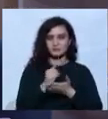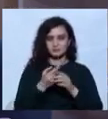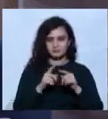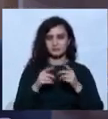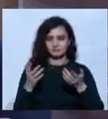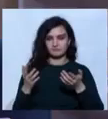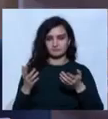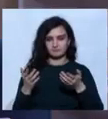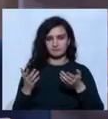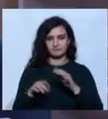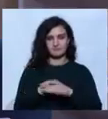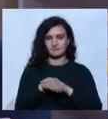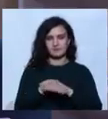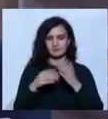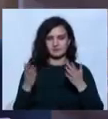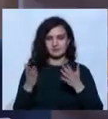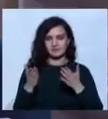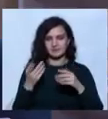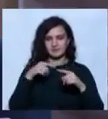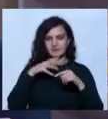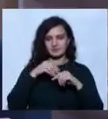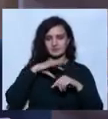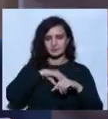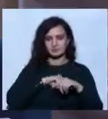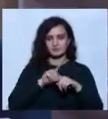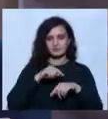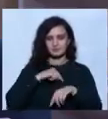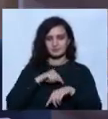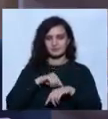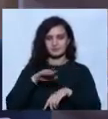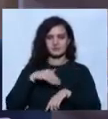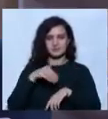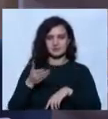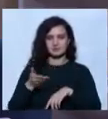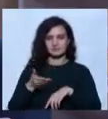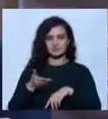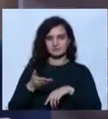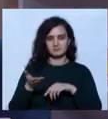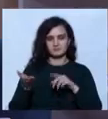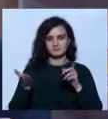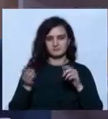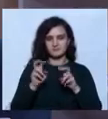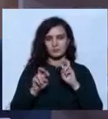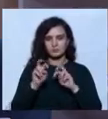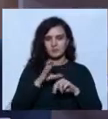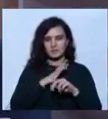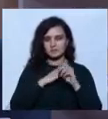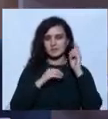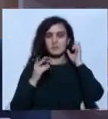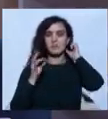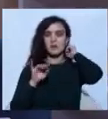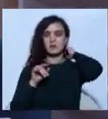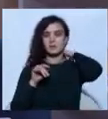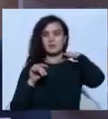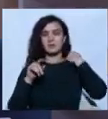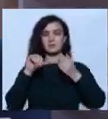really reflects the emptiness inside of their souls and inside of their hearts, searching for the treasure. But